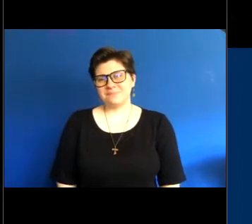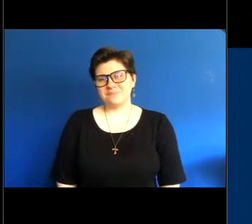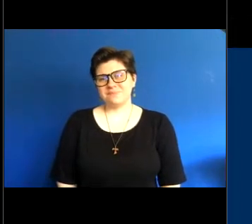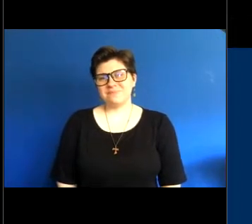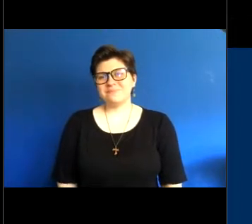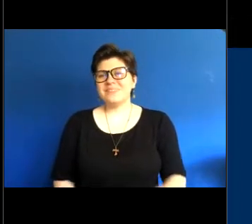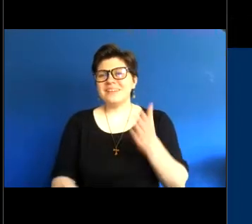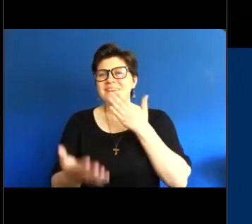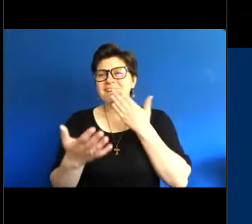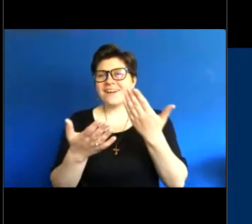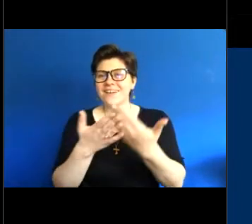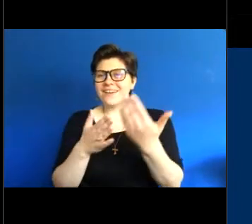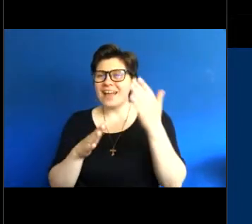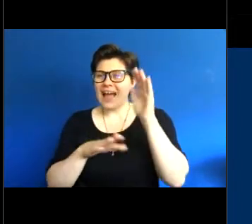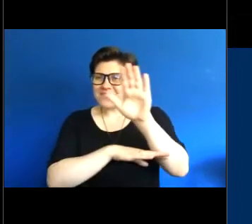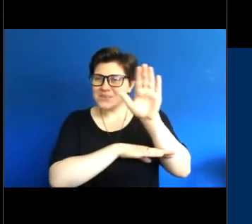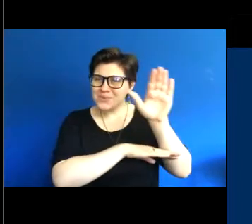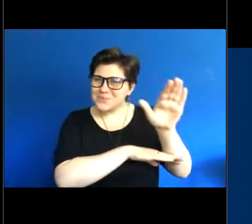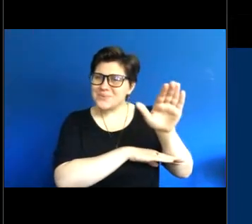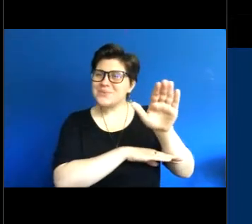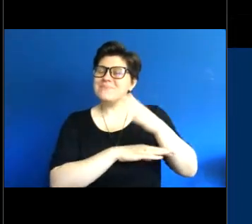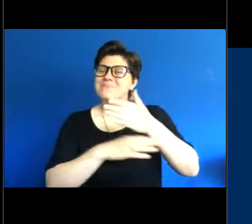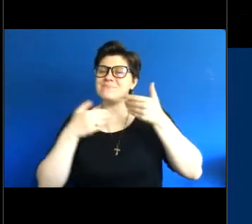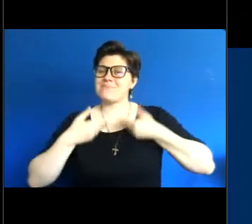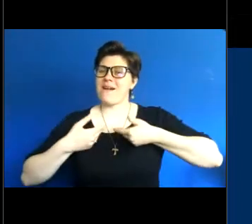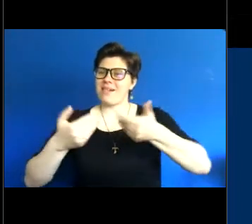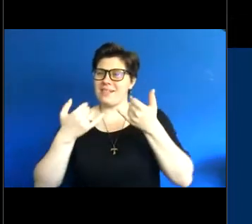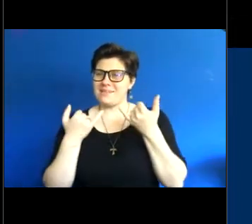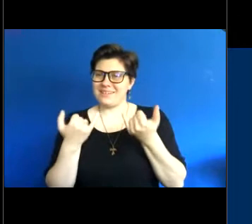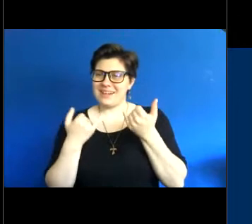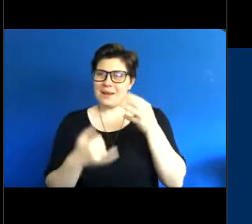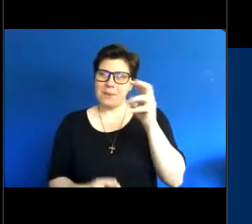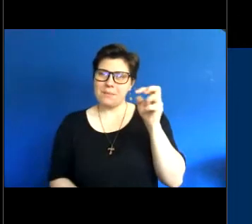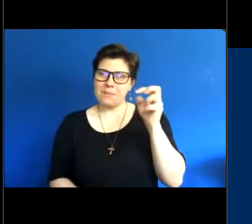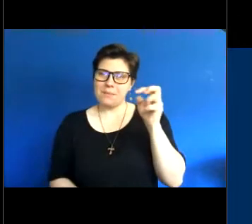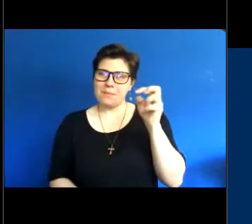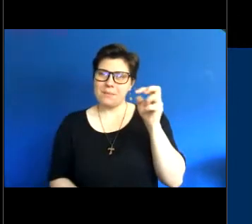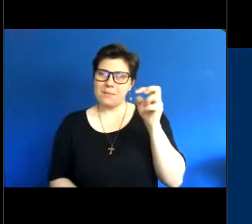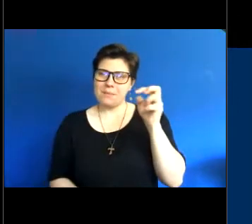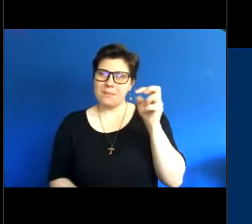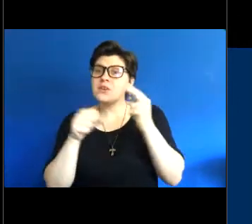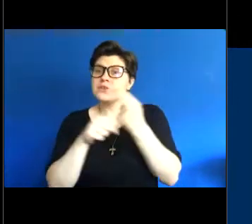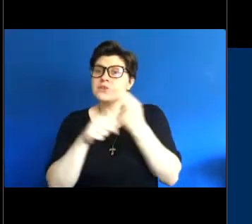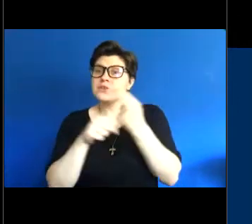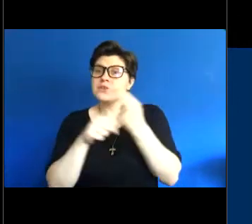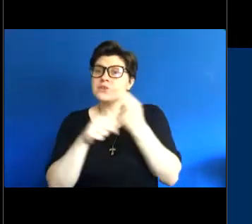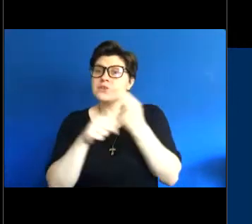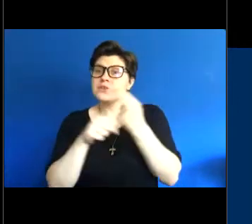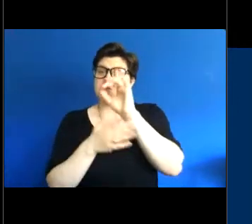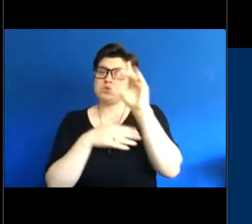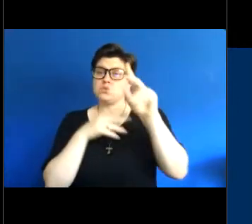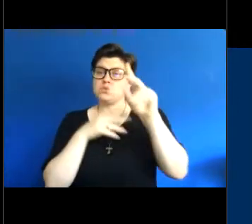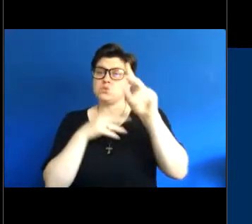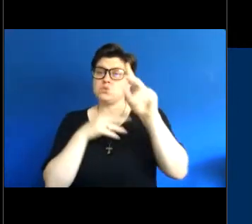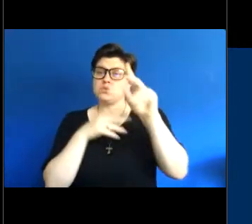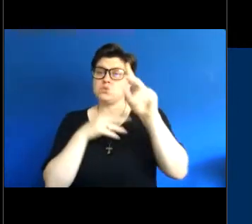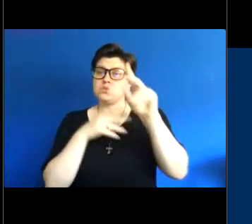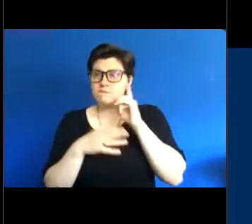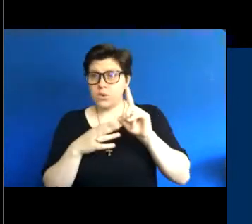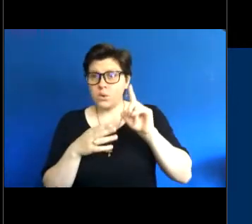Good afternoon. Welcome to today's webinar, Using the Principles of Universal Design in Faith